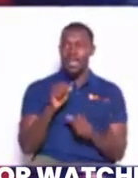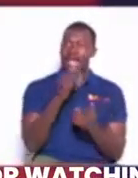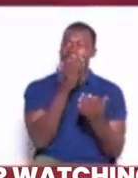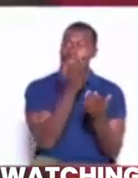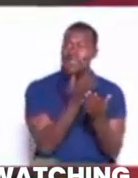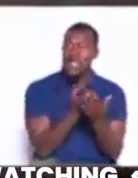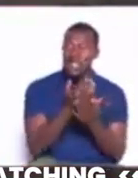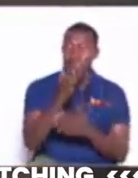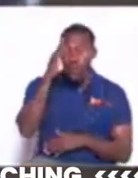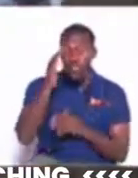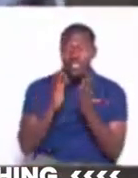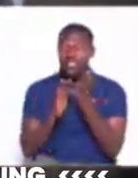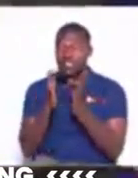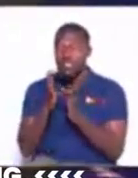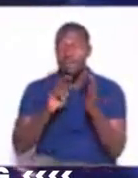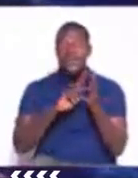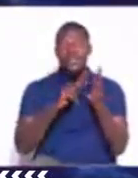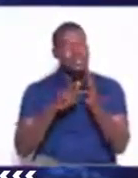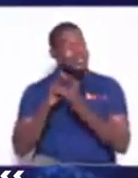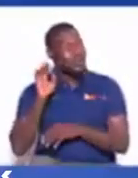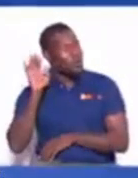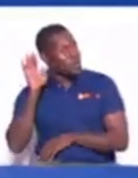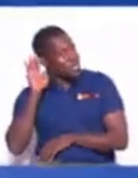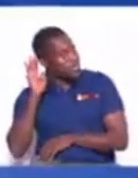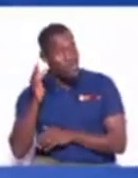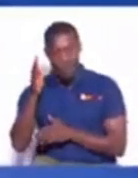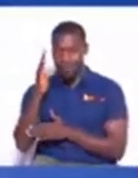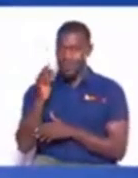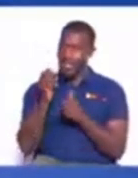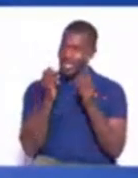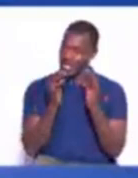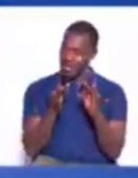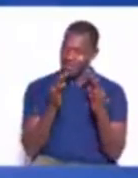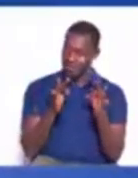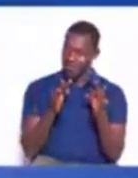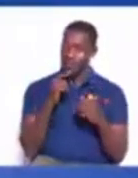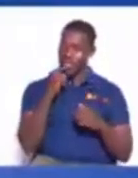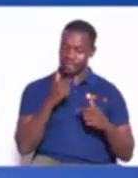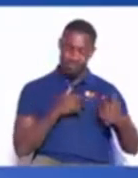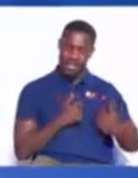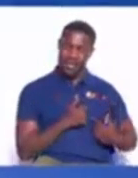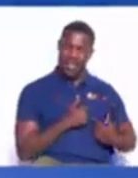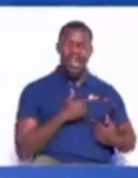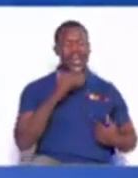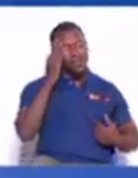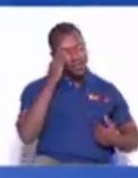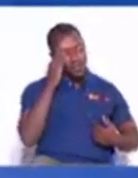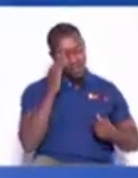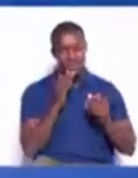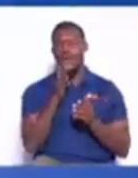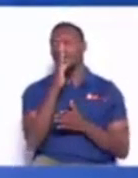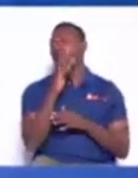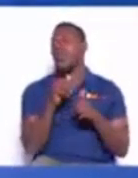love leads us to obedience. He who says I know him and does not keep his commandments